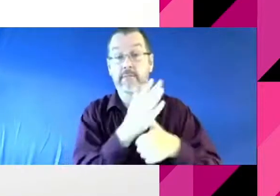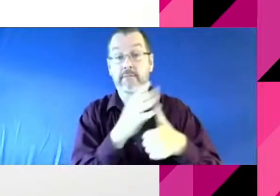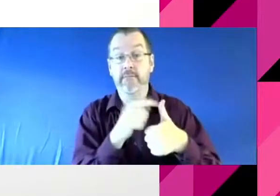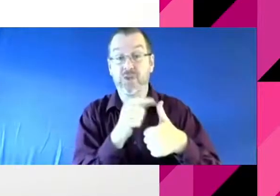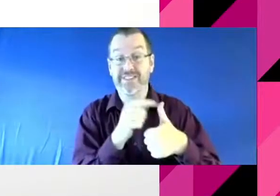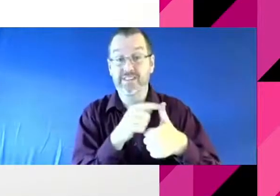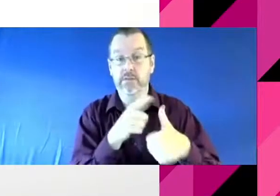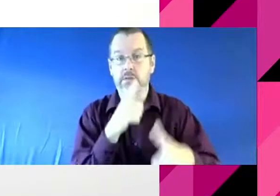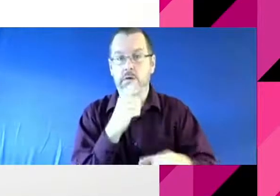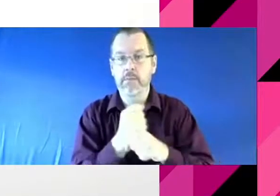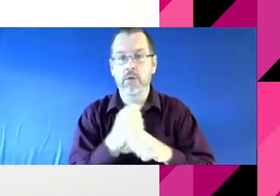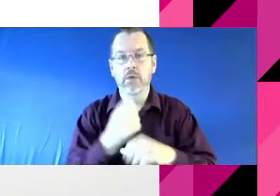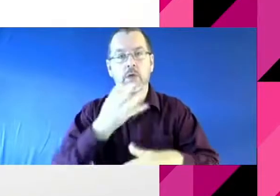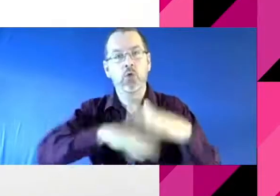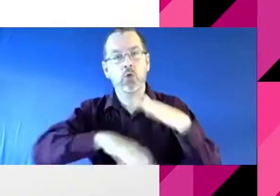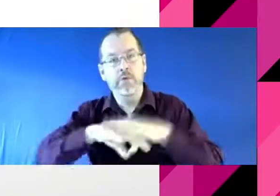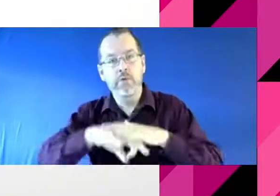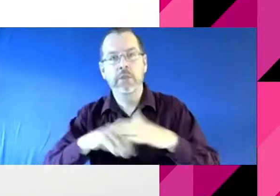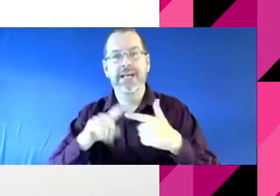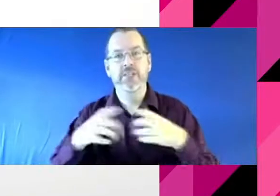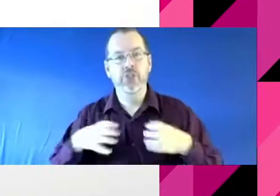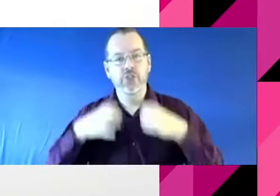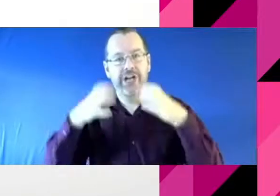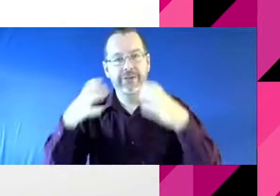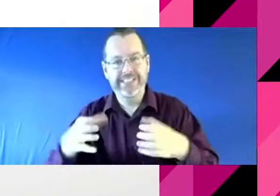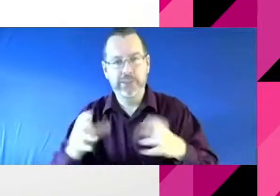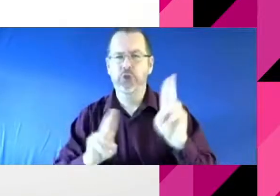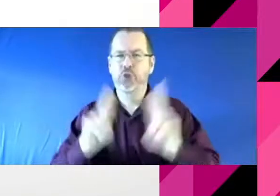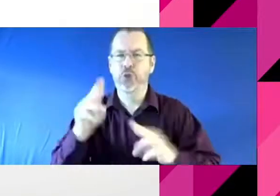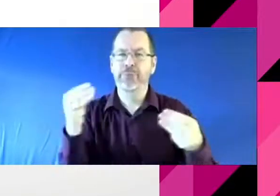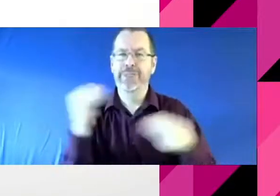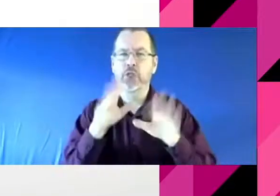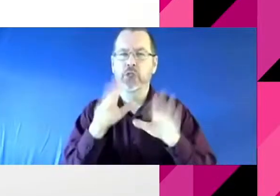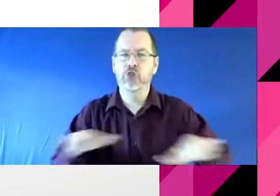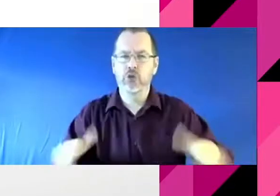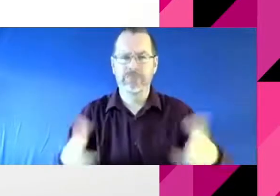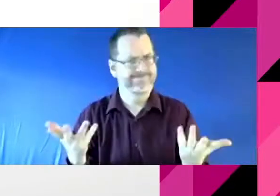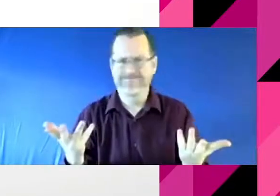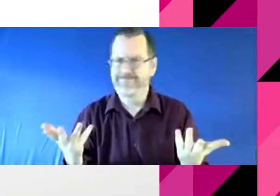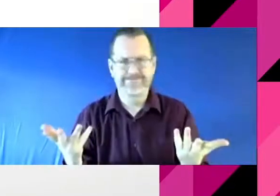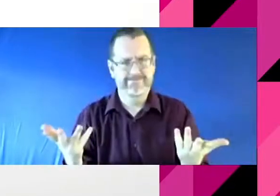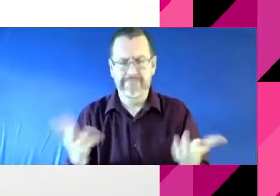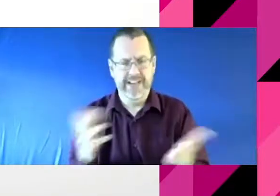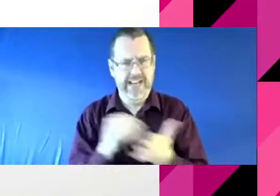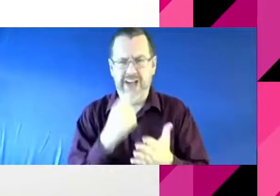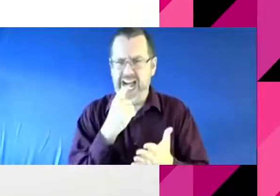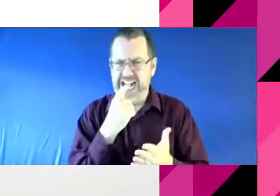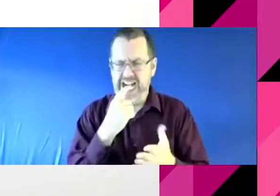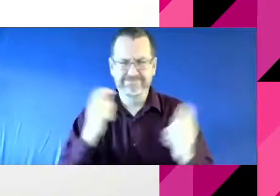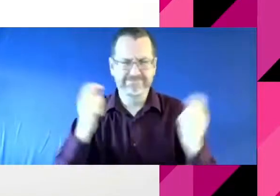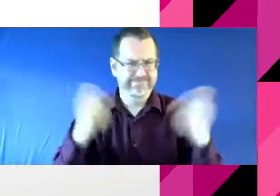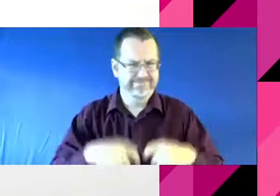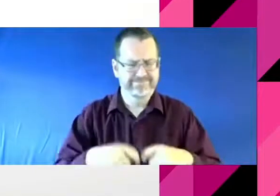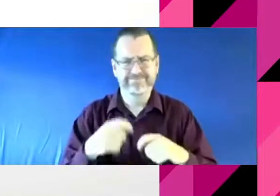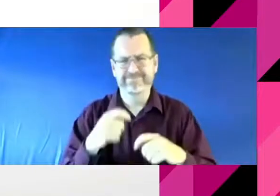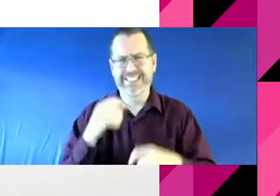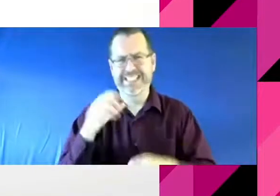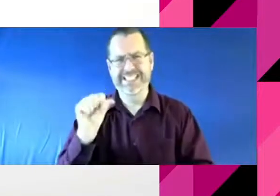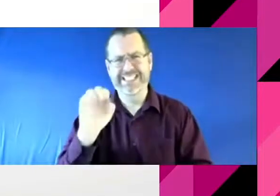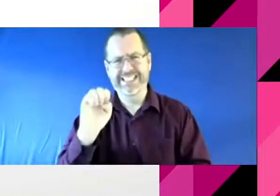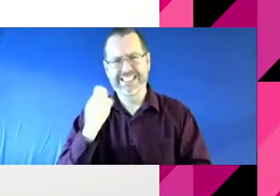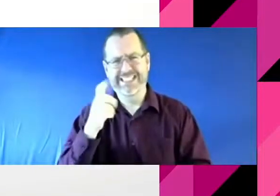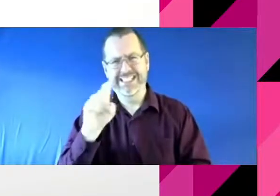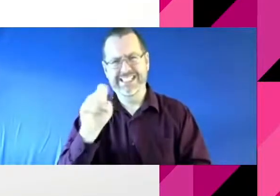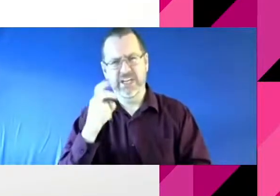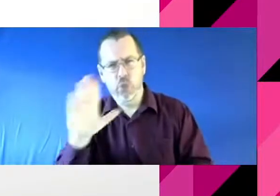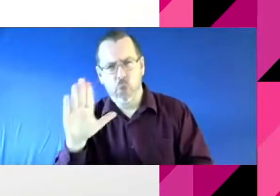of our government and charitable institutions to protect children from the worst forms of sexual and other abuse. This was